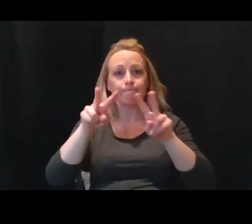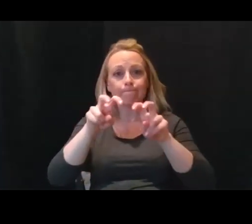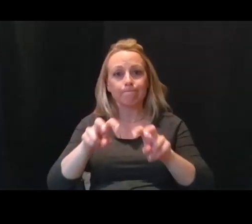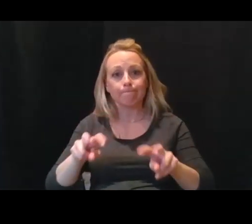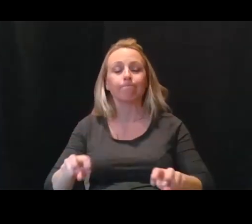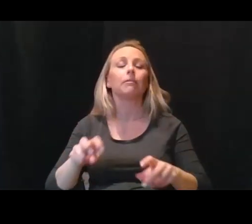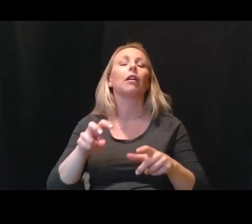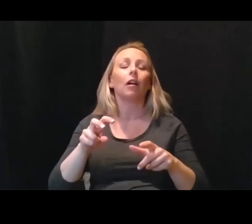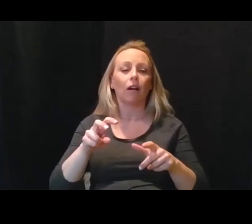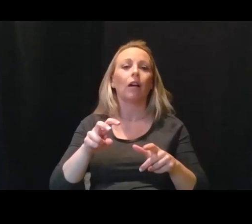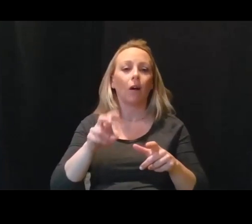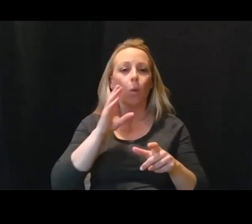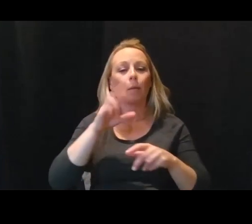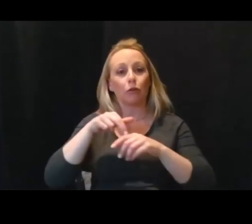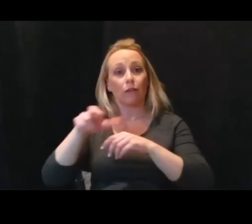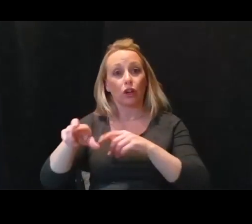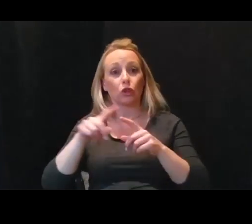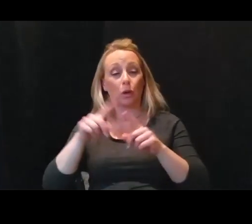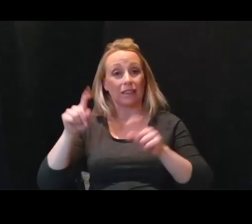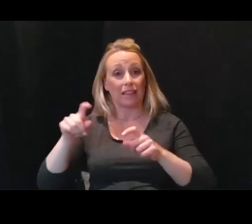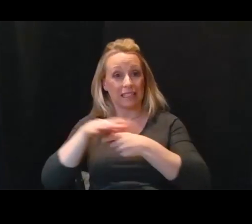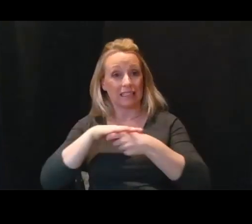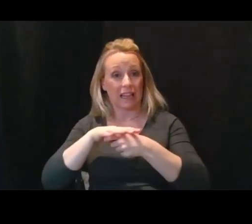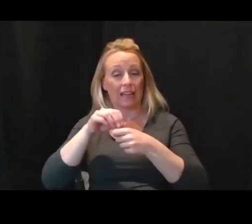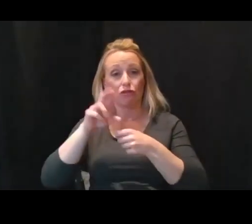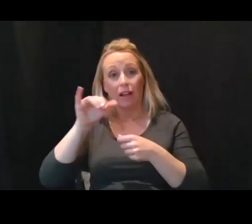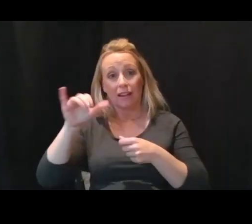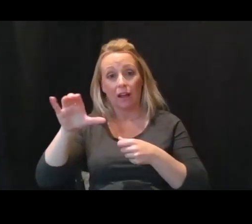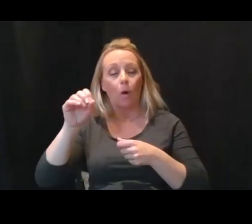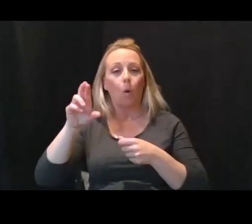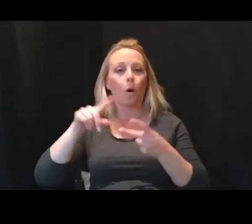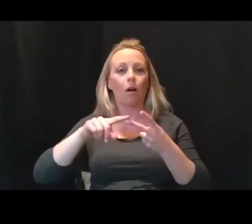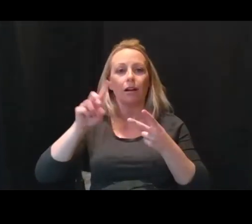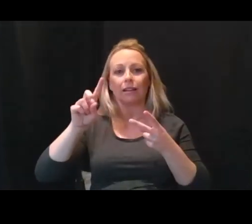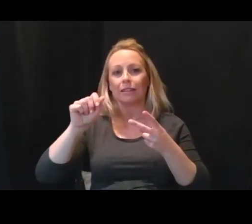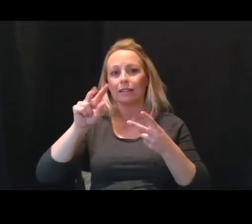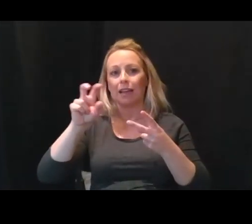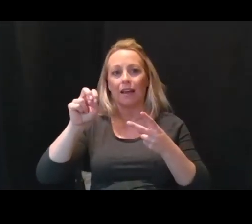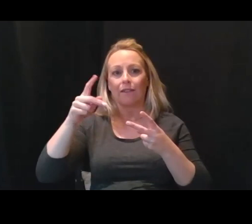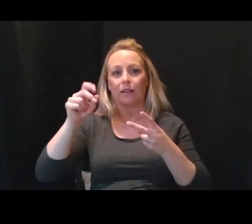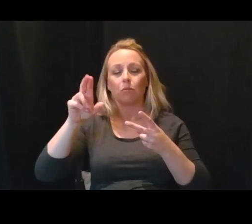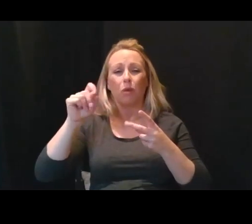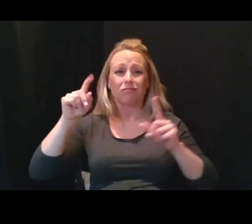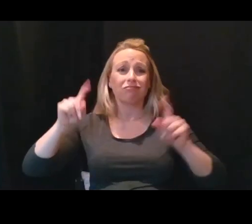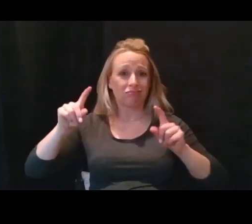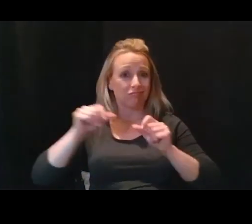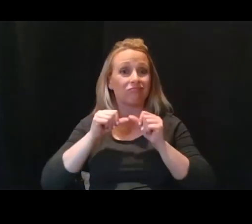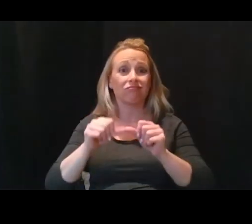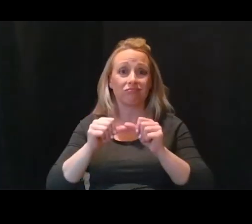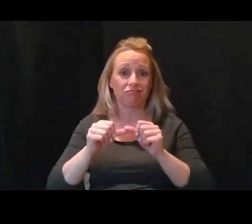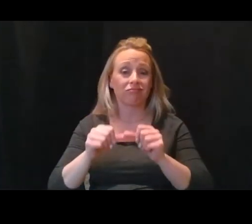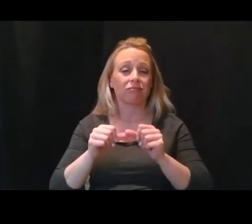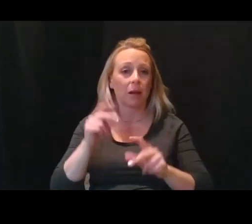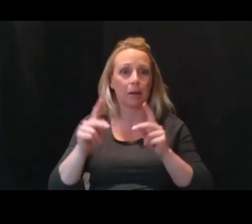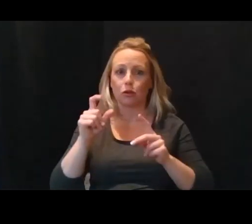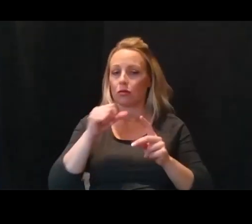to a testing site either in our Rock Island location or our Davenport location. So testing continues, and people shouldn't wait